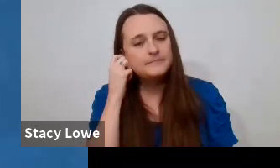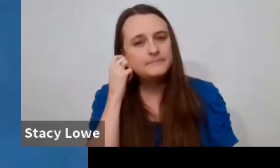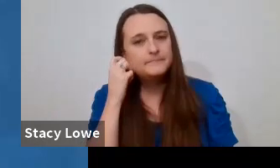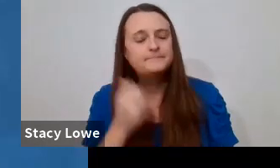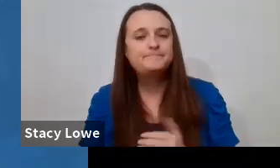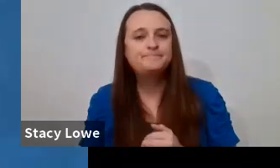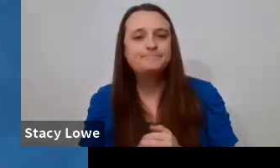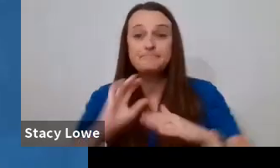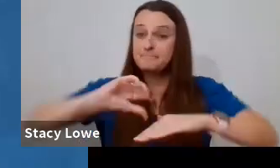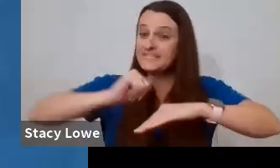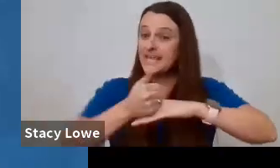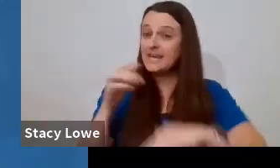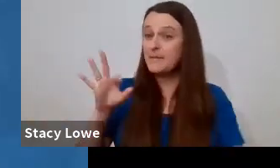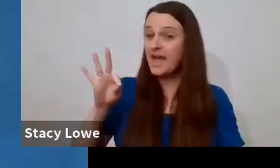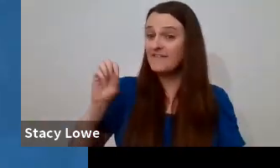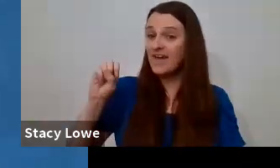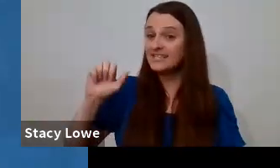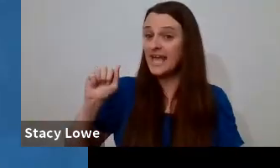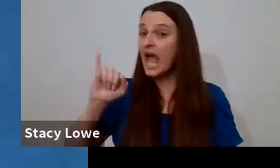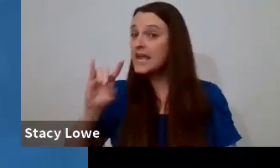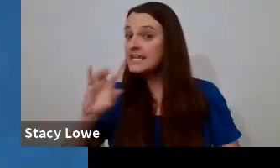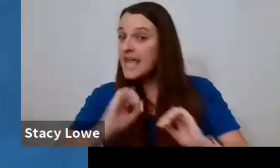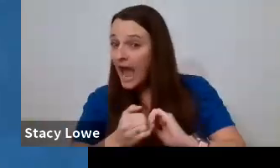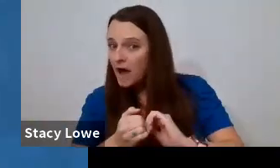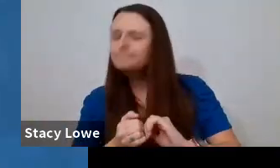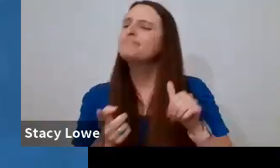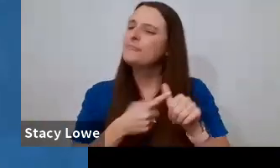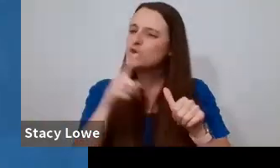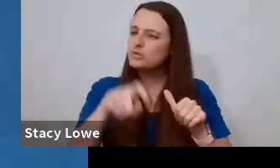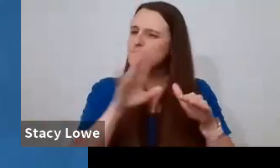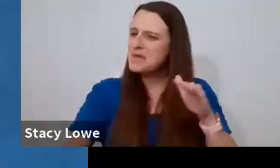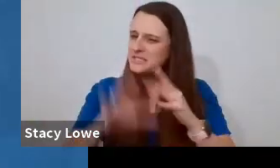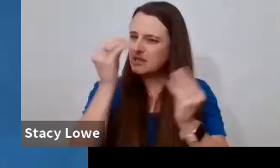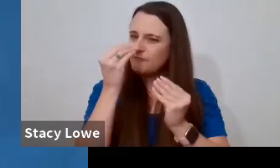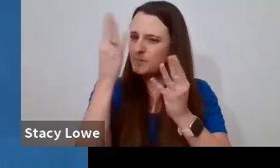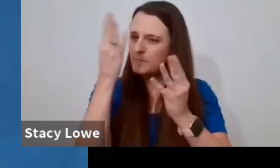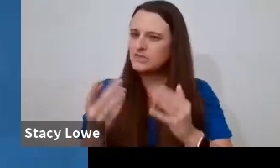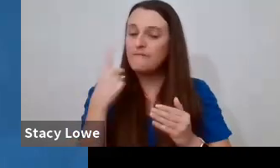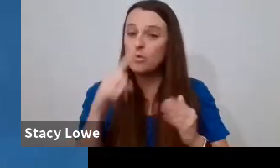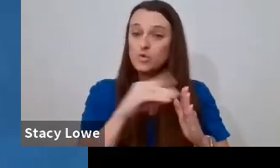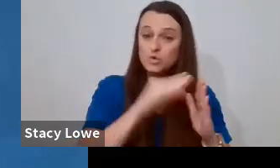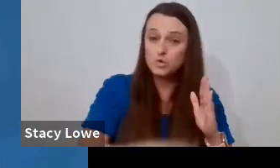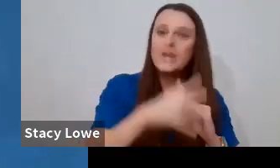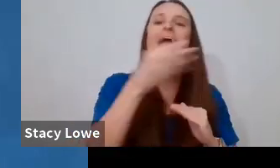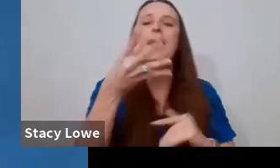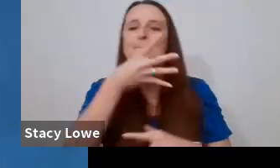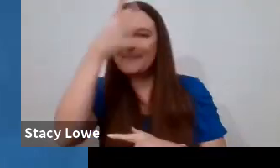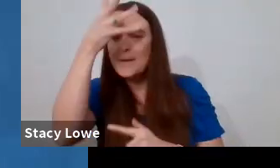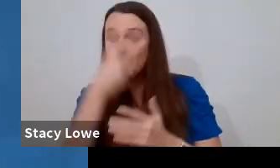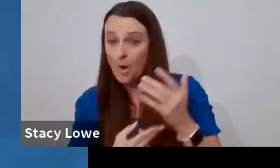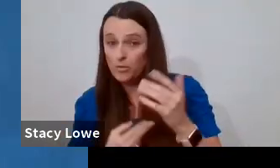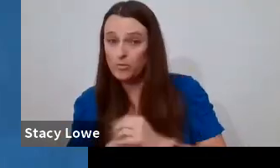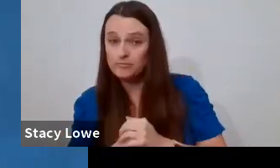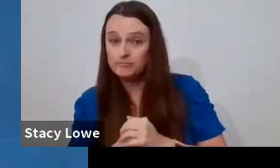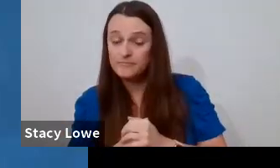To set up an FSA ID, some basic information will be needed for both the student and the parent. The following is